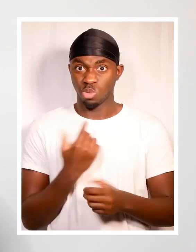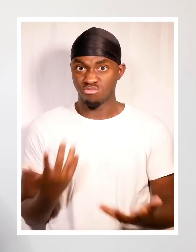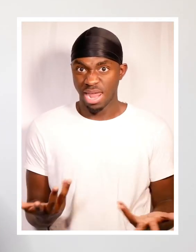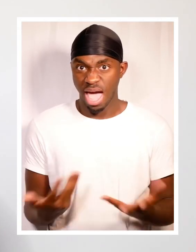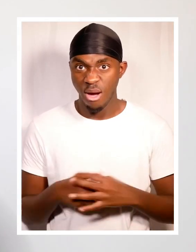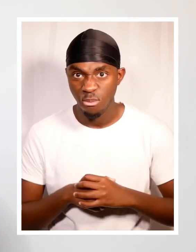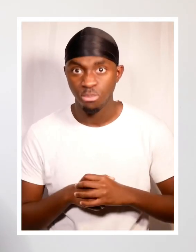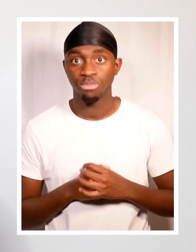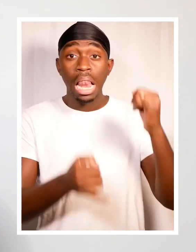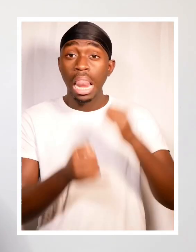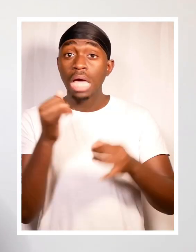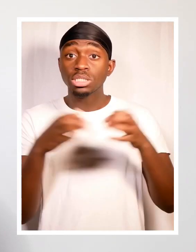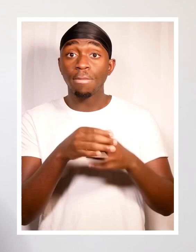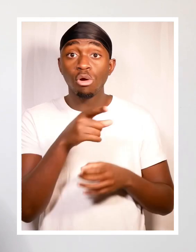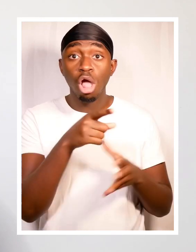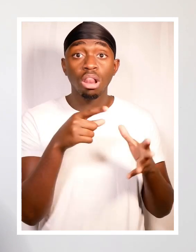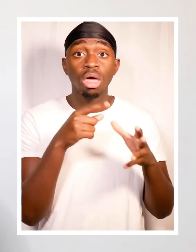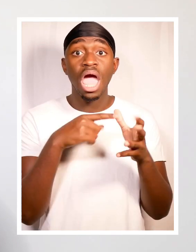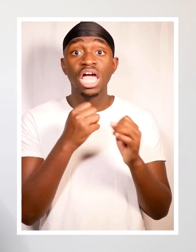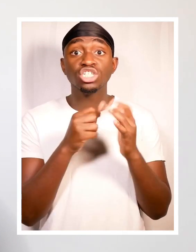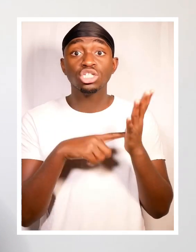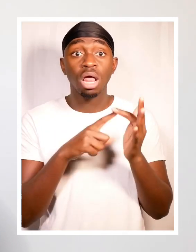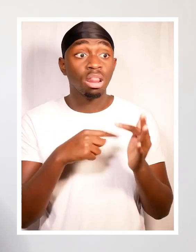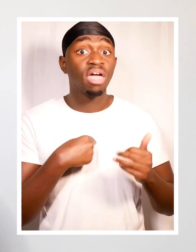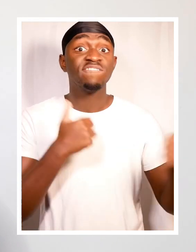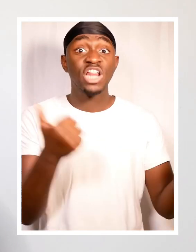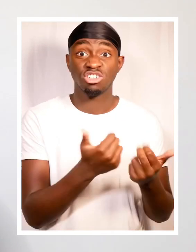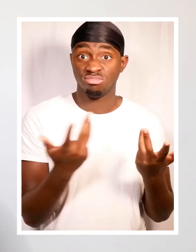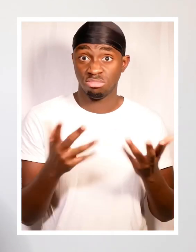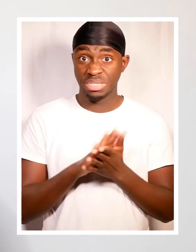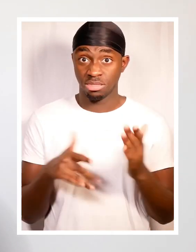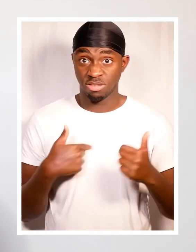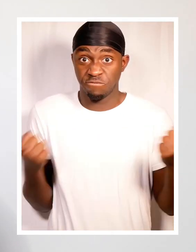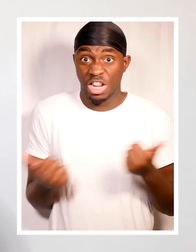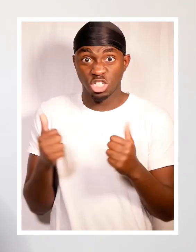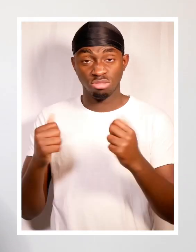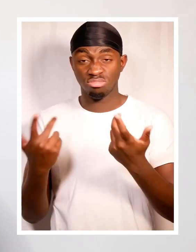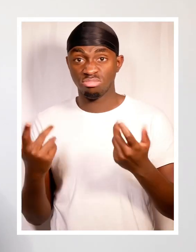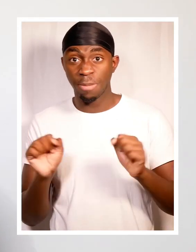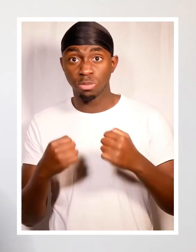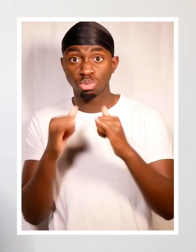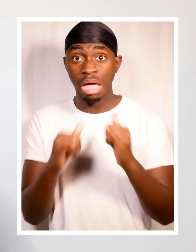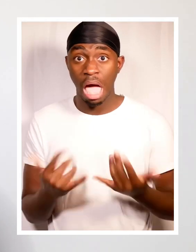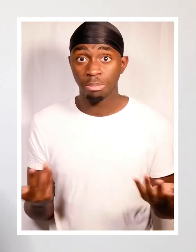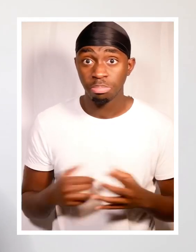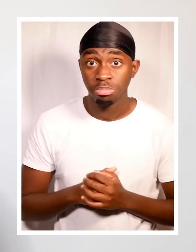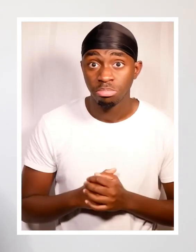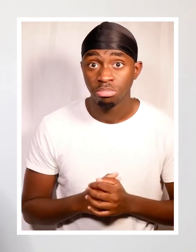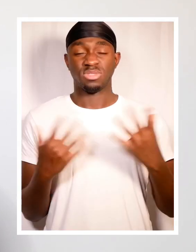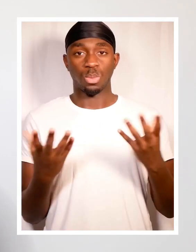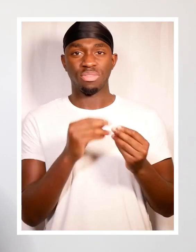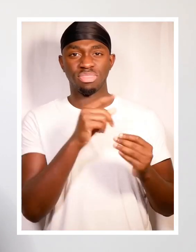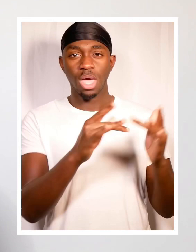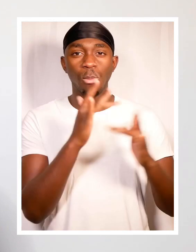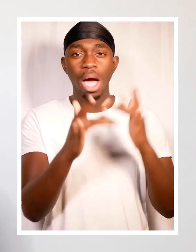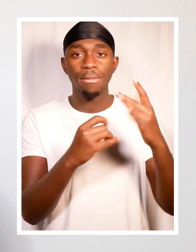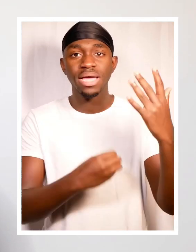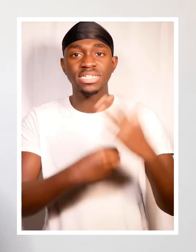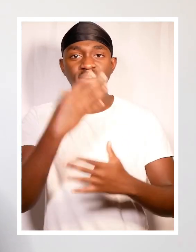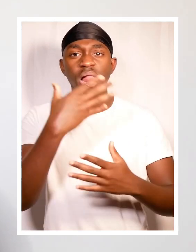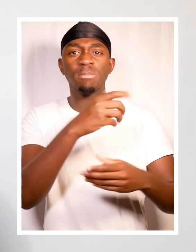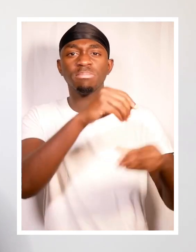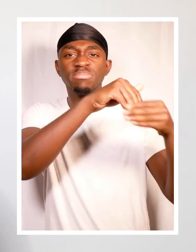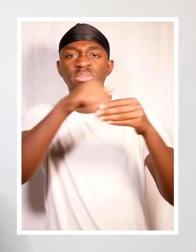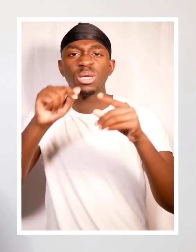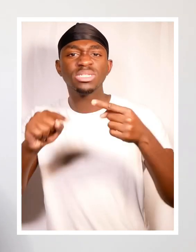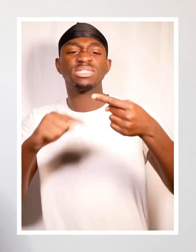sense for that module to be done in a practical work environment because there's only so much you can implement agile and you